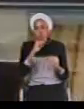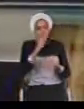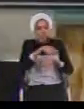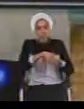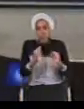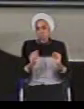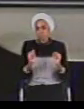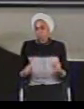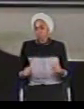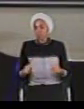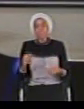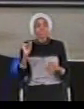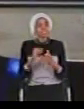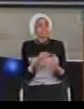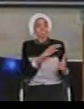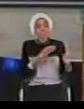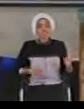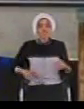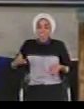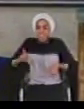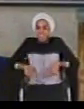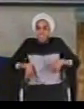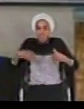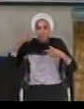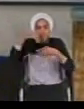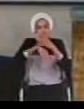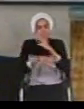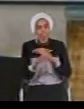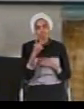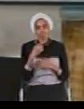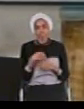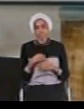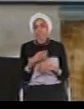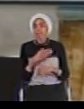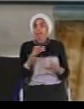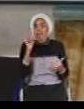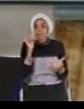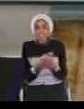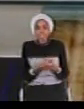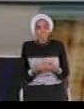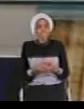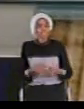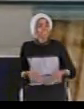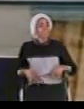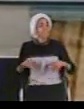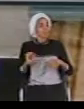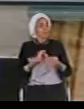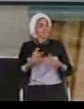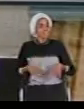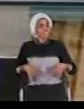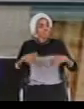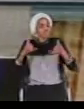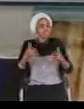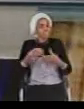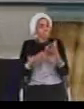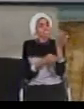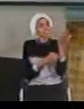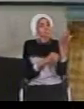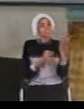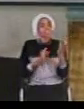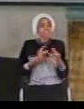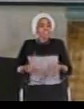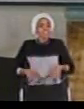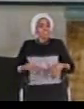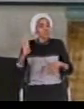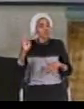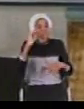unconquerable, that Christ liveth in me, and the life which I now live in the flesh, I live by